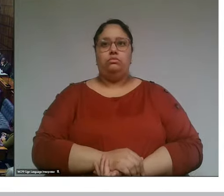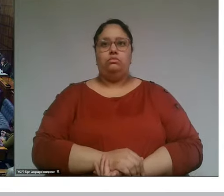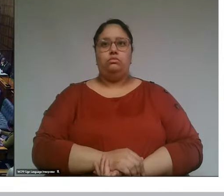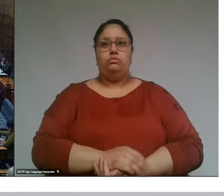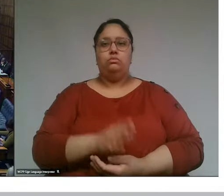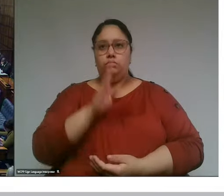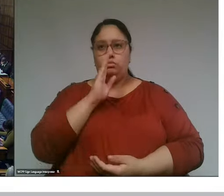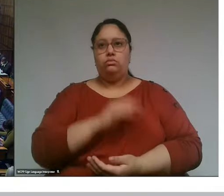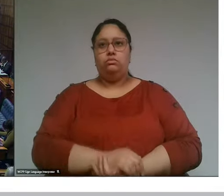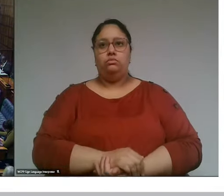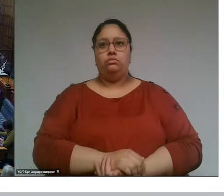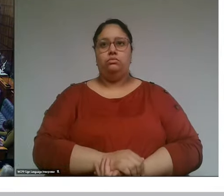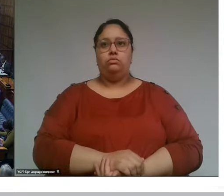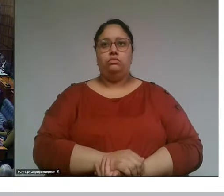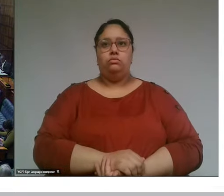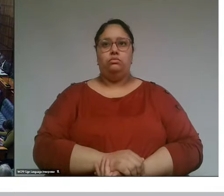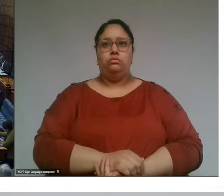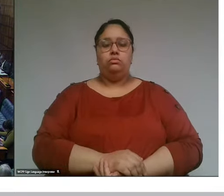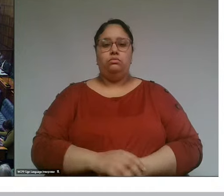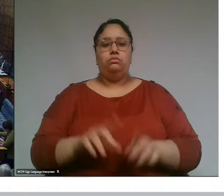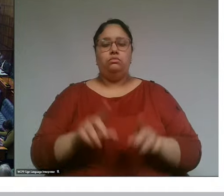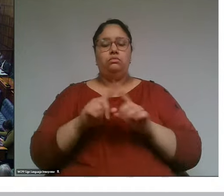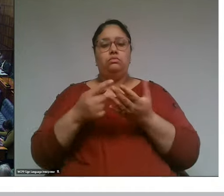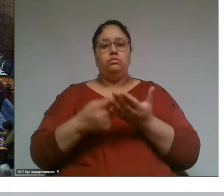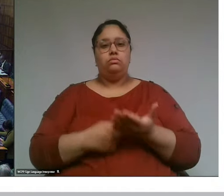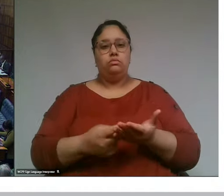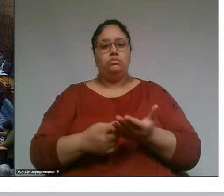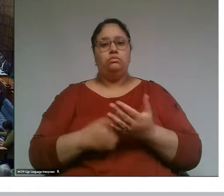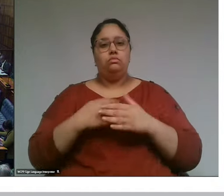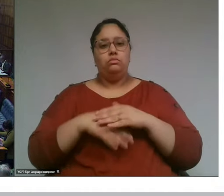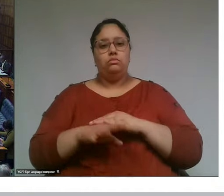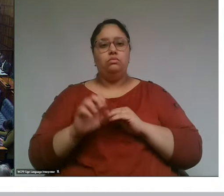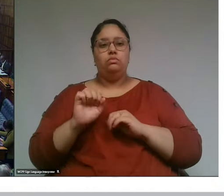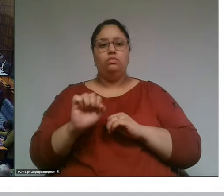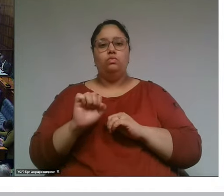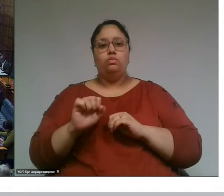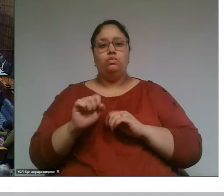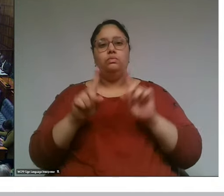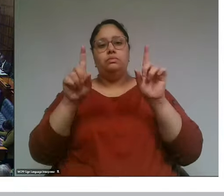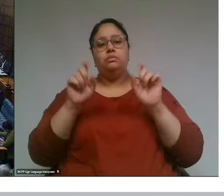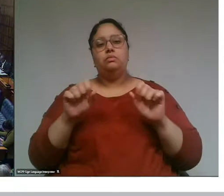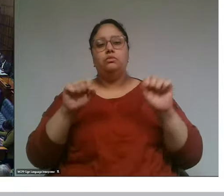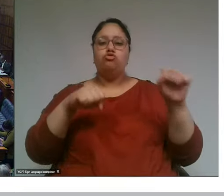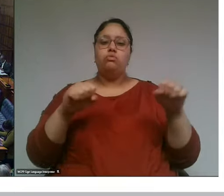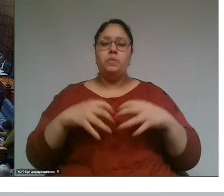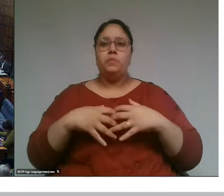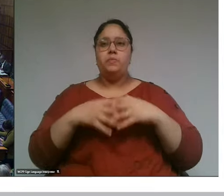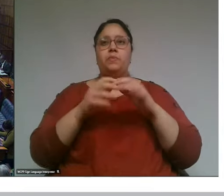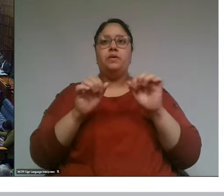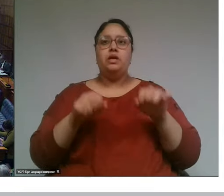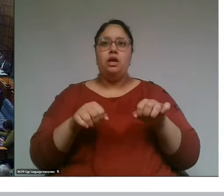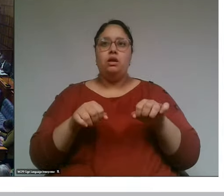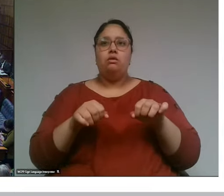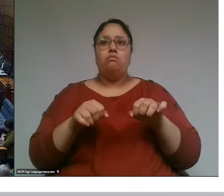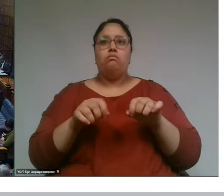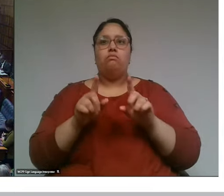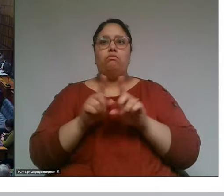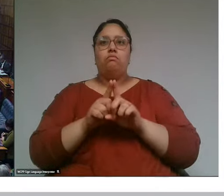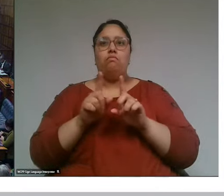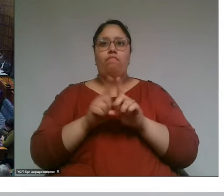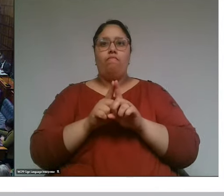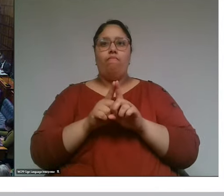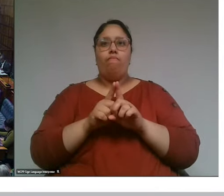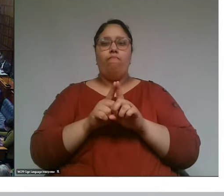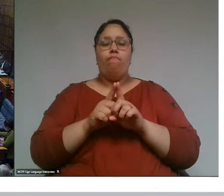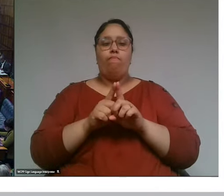Anor properties in the zone two investor discussion underway to issue principal agreement for 17 hectar of land in total there's